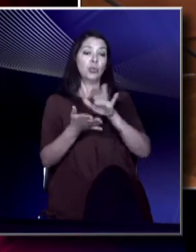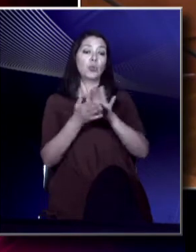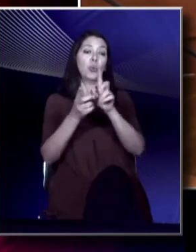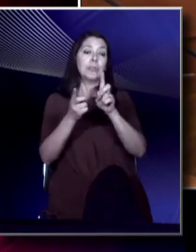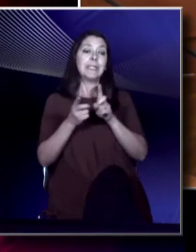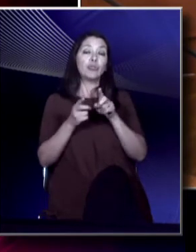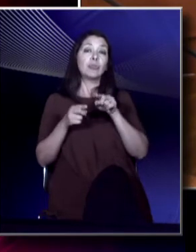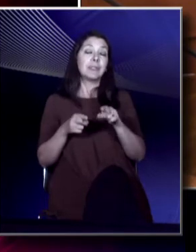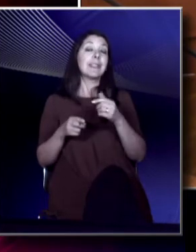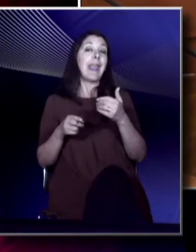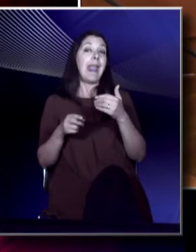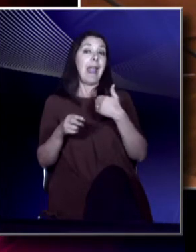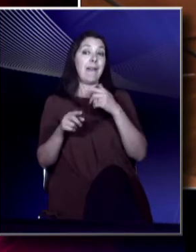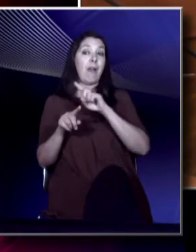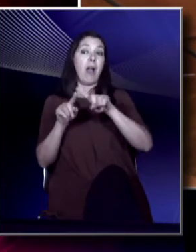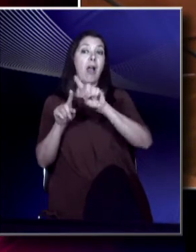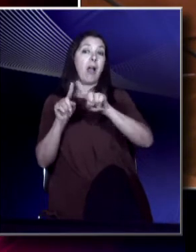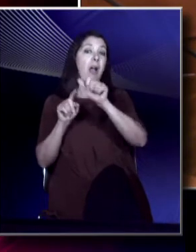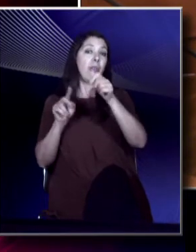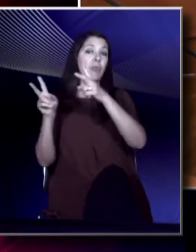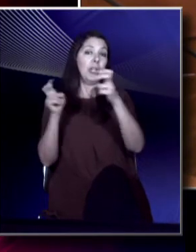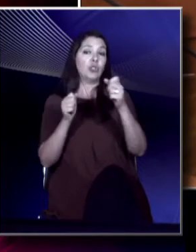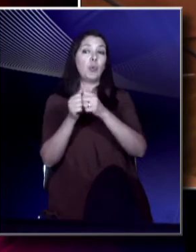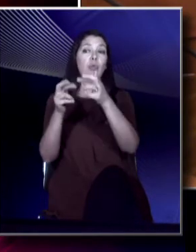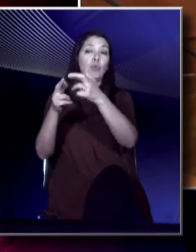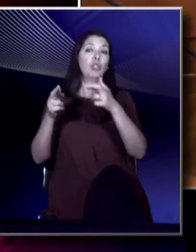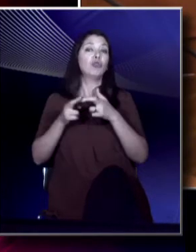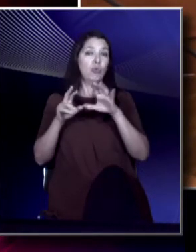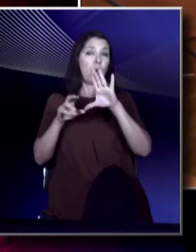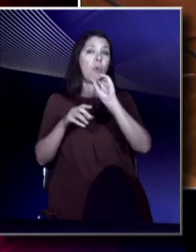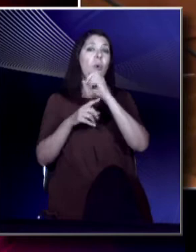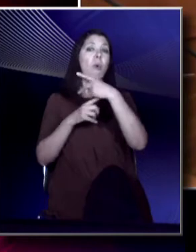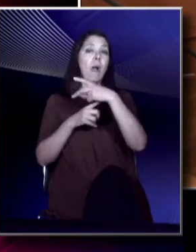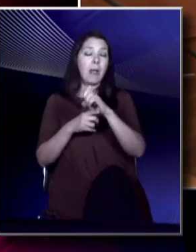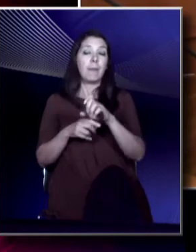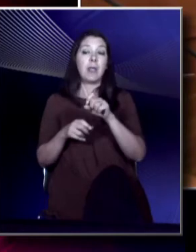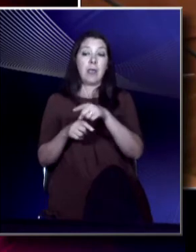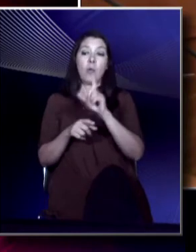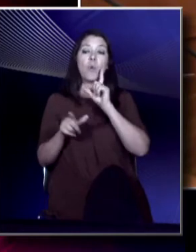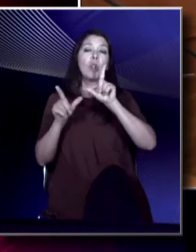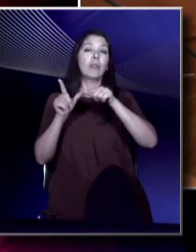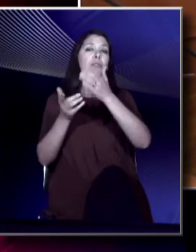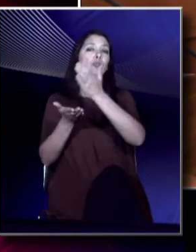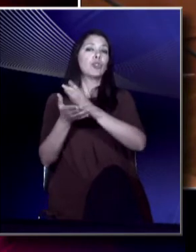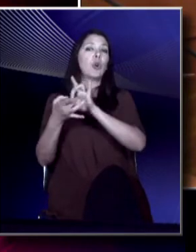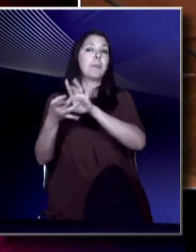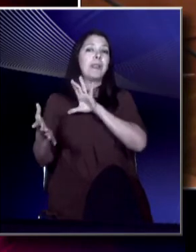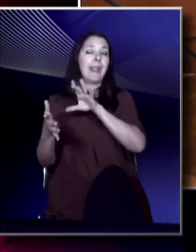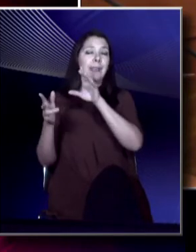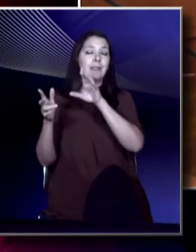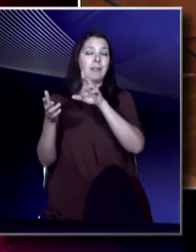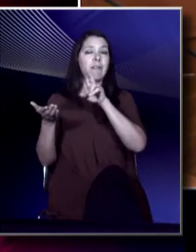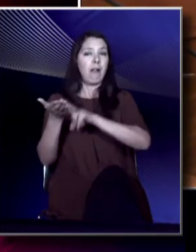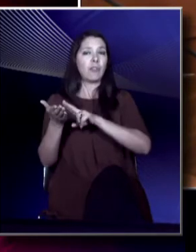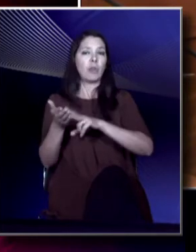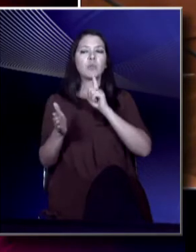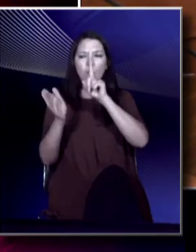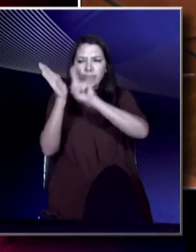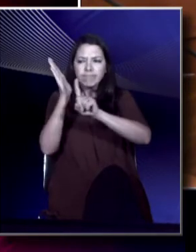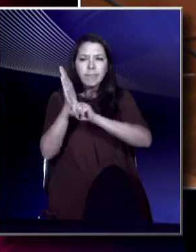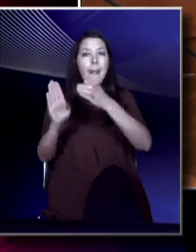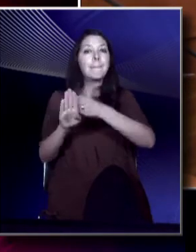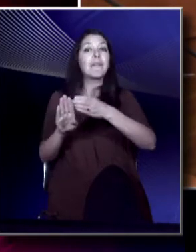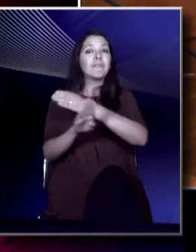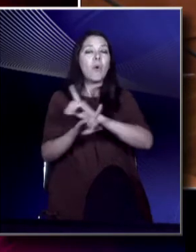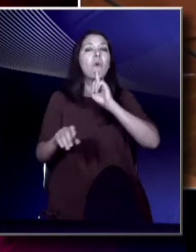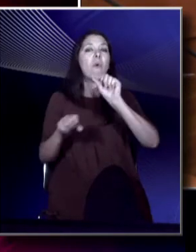having with regional cooperatives would lead to ASDB terminating a contract with the district would be investigated prior to that